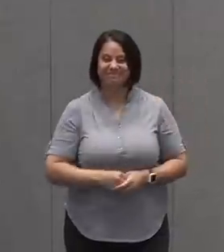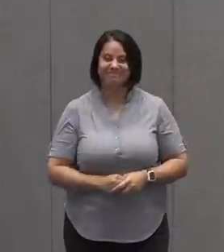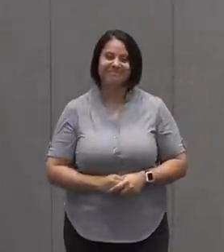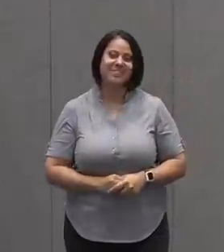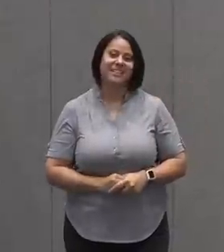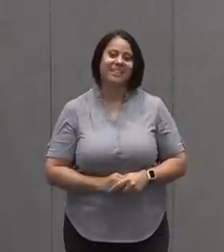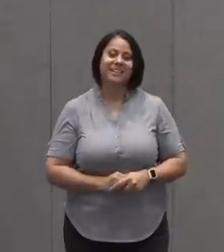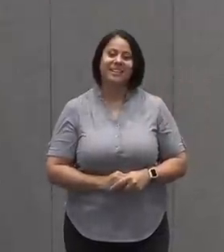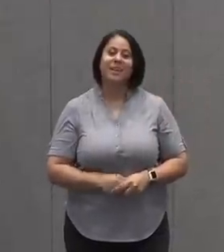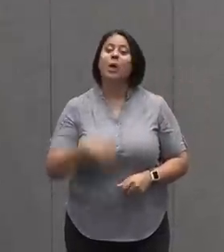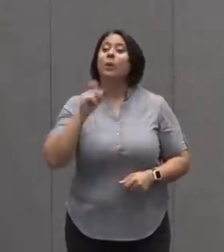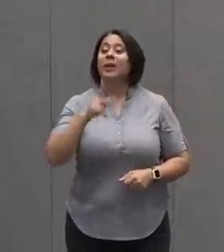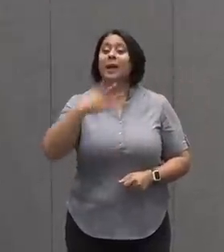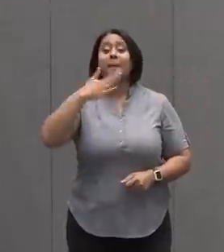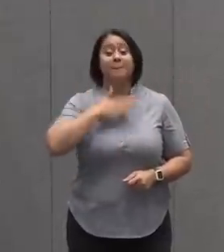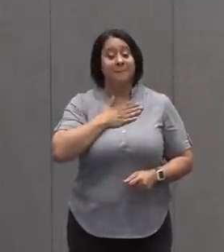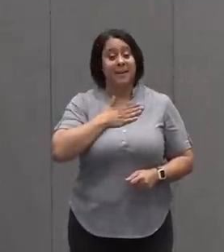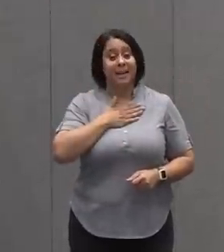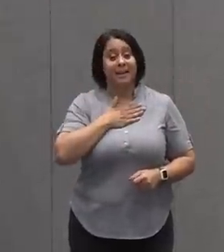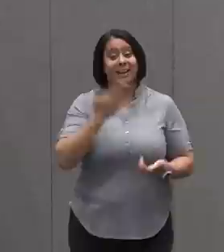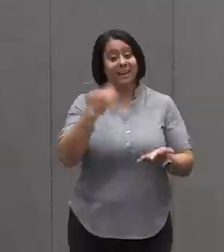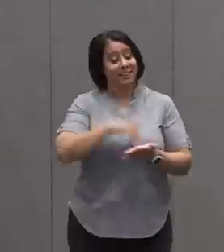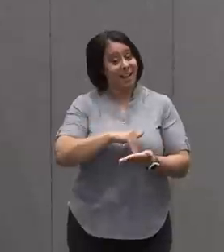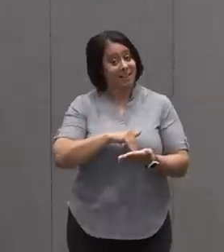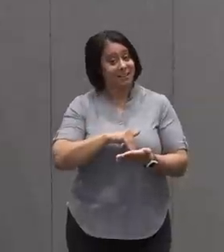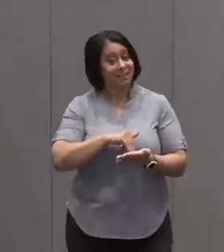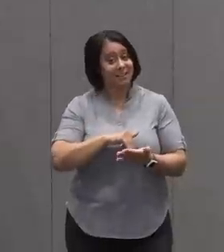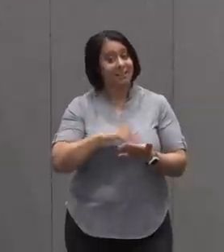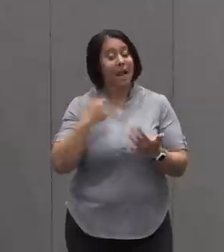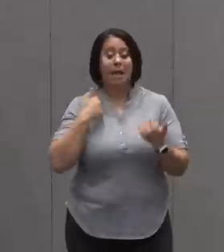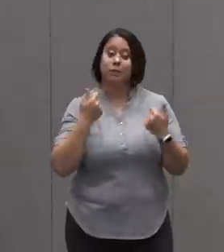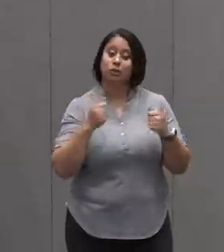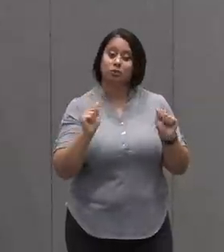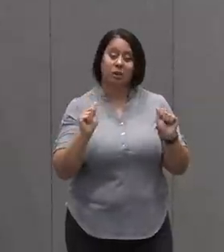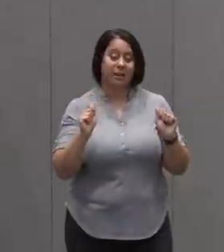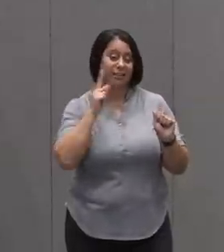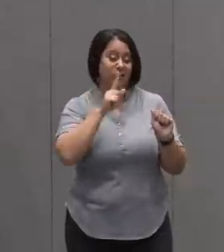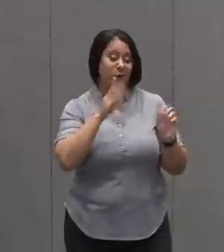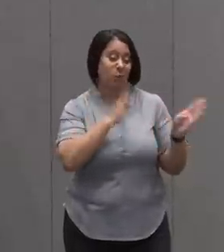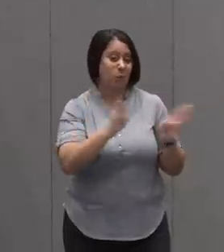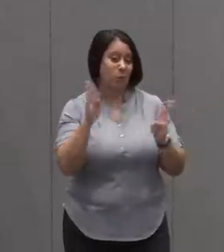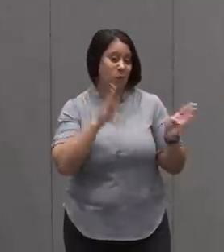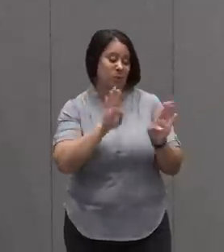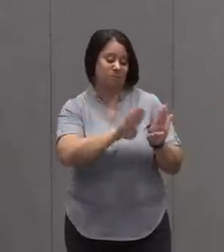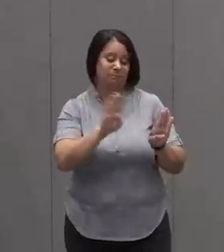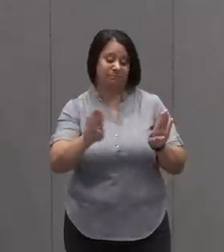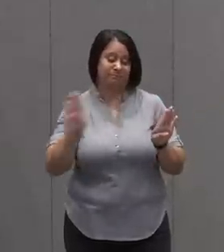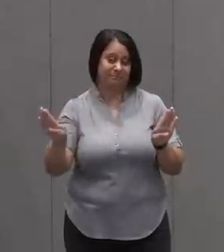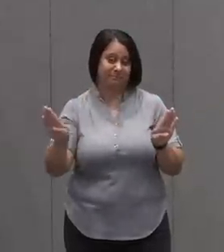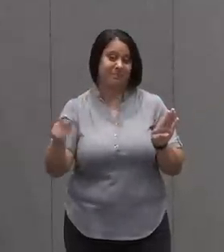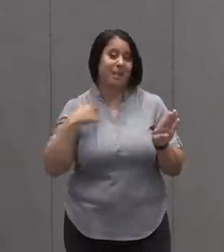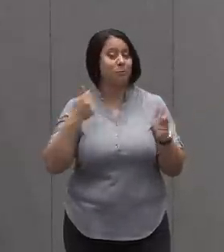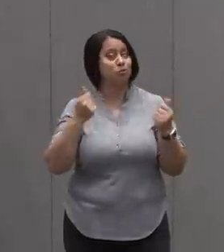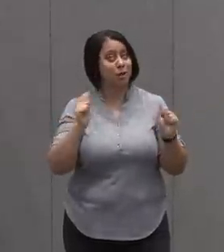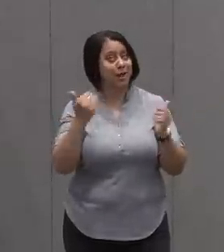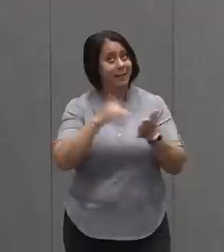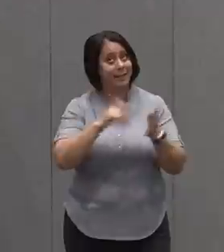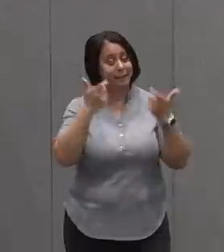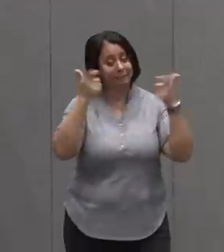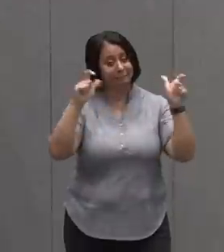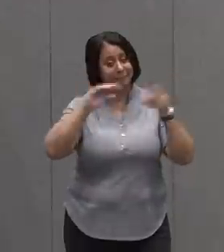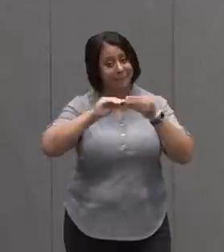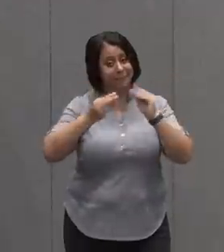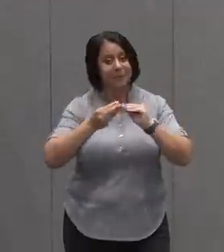right. So I made mine. I just tried to put them in any order there. But I'm again trying for that bigger number. We'll